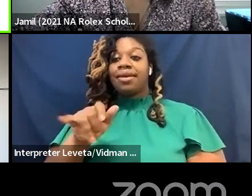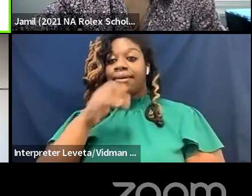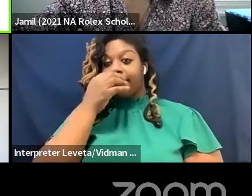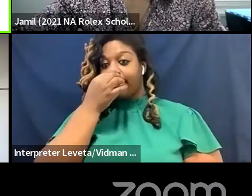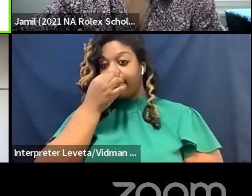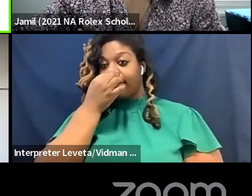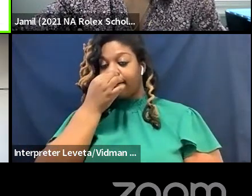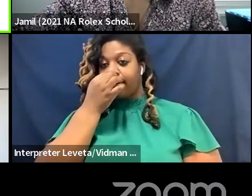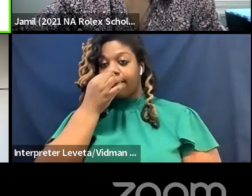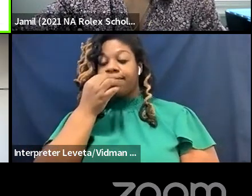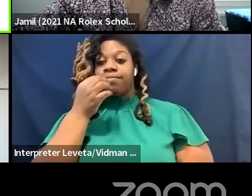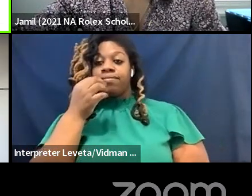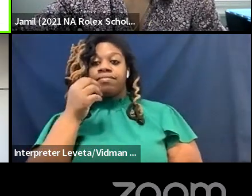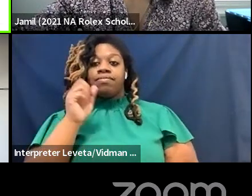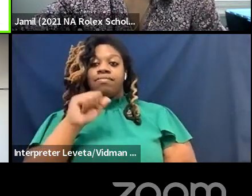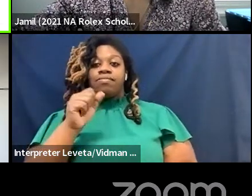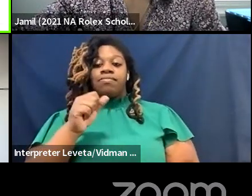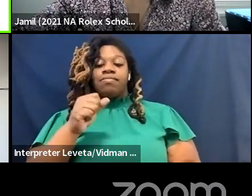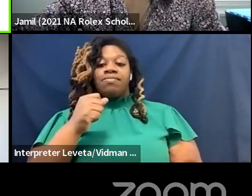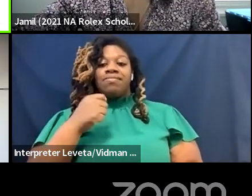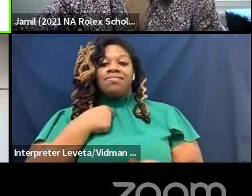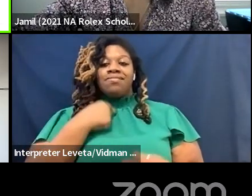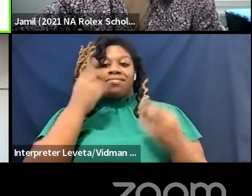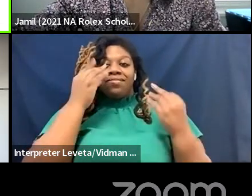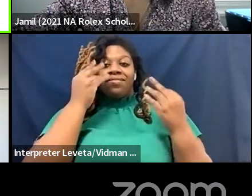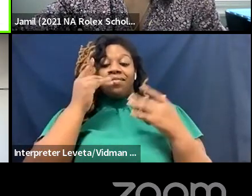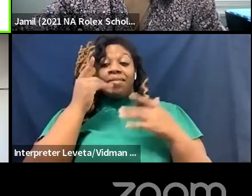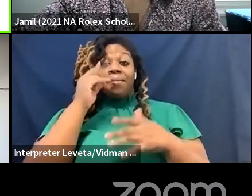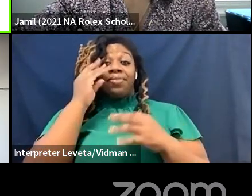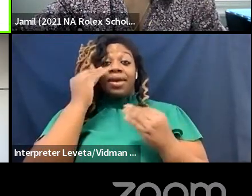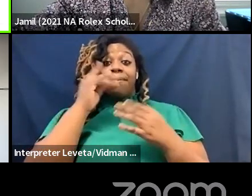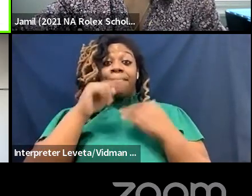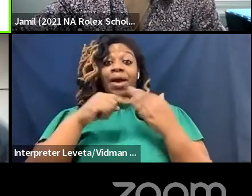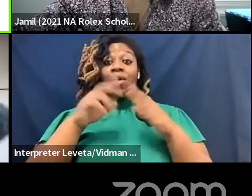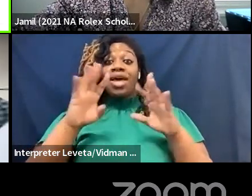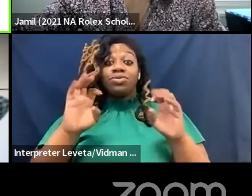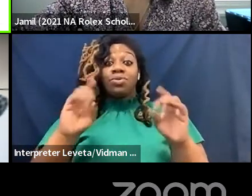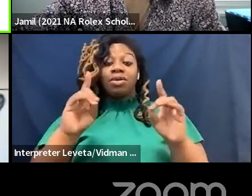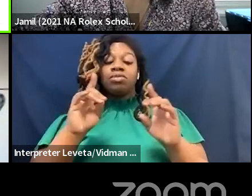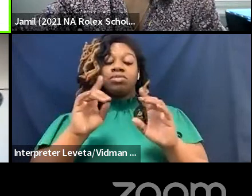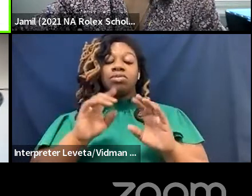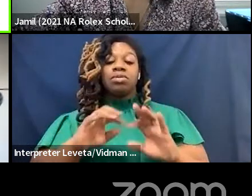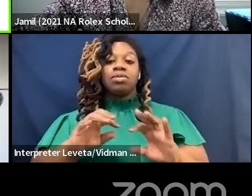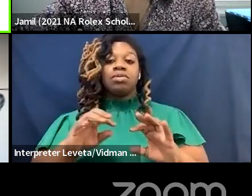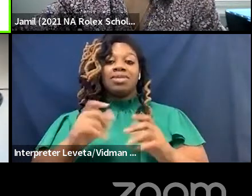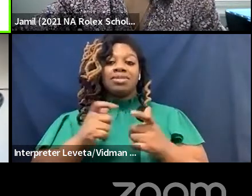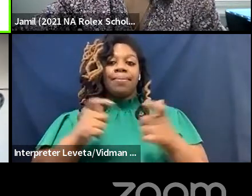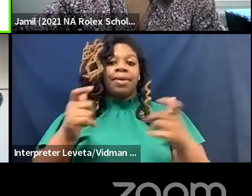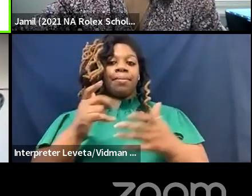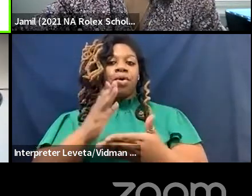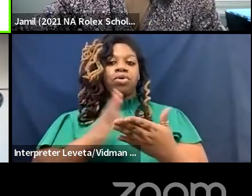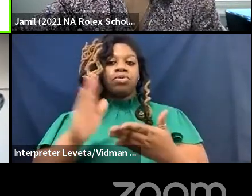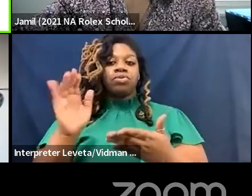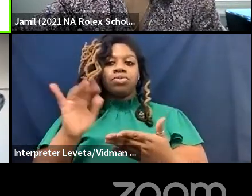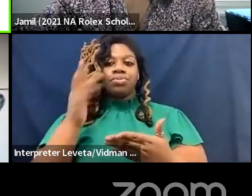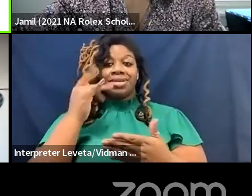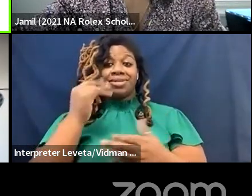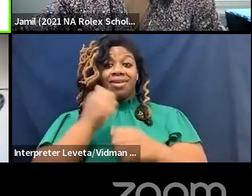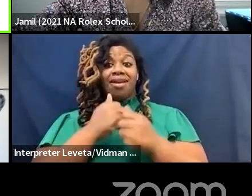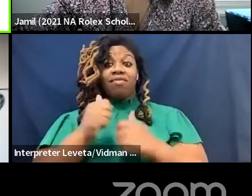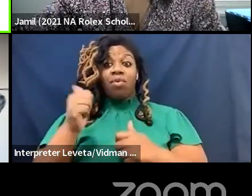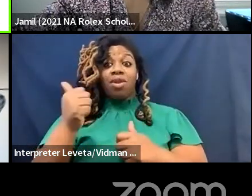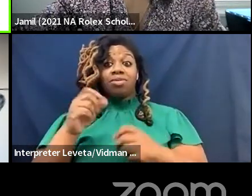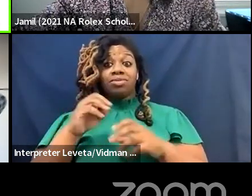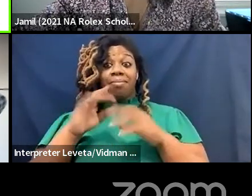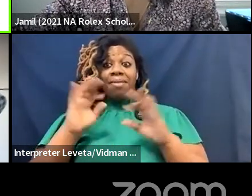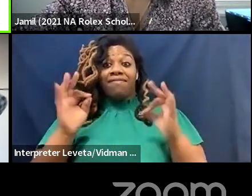I've been sitting here thinking like education is a really big part of it, because everyone else in my family think I'm crazy